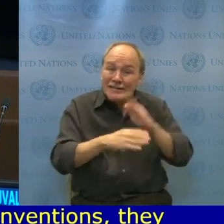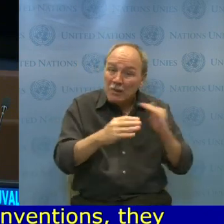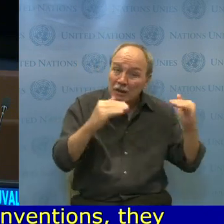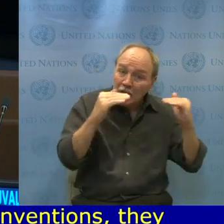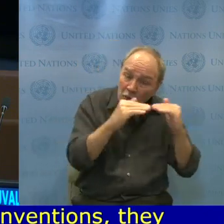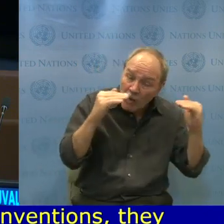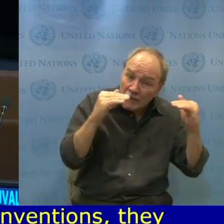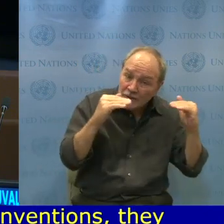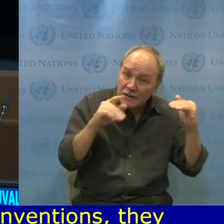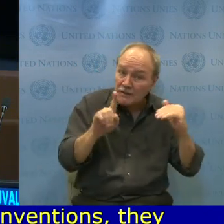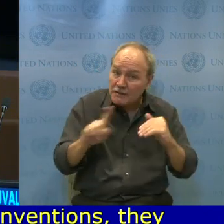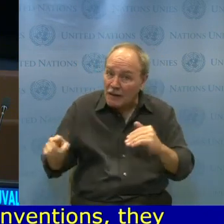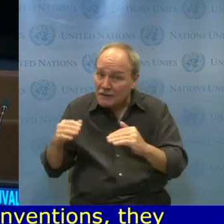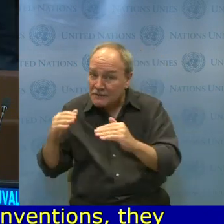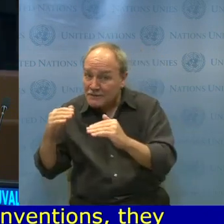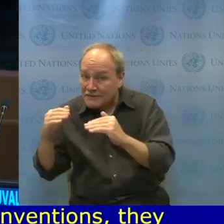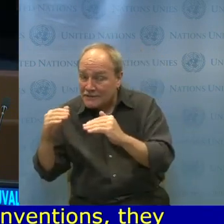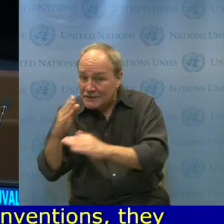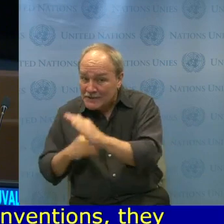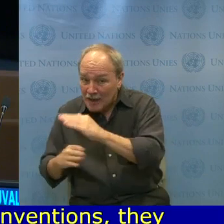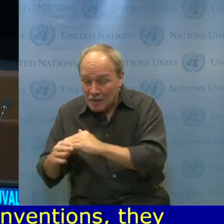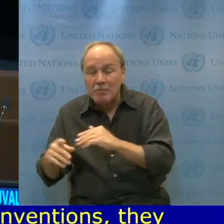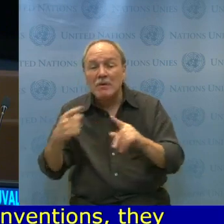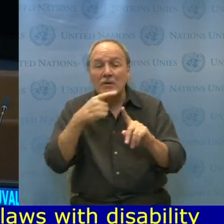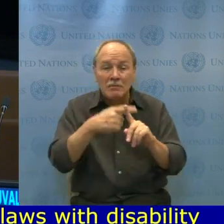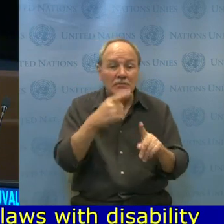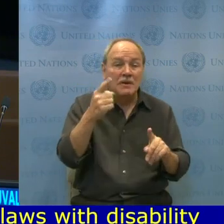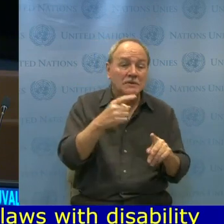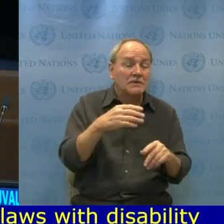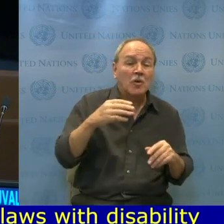apply the framework of the Convention to this area to make sure that no one...